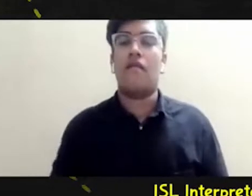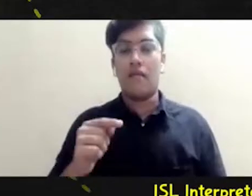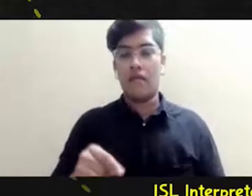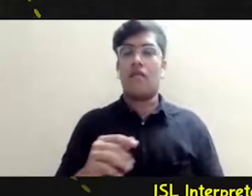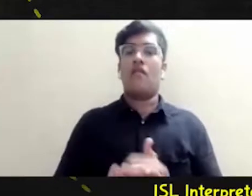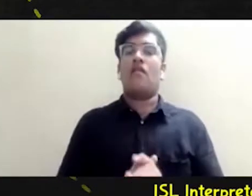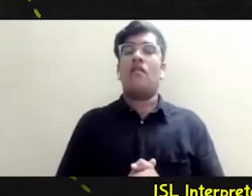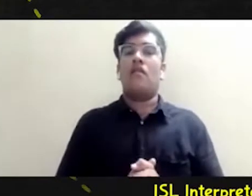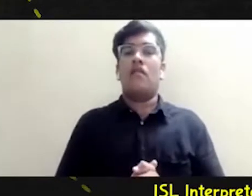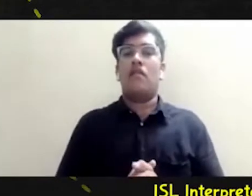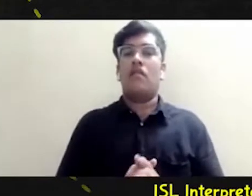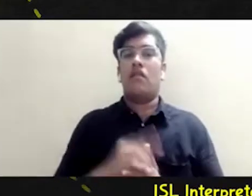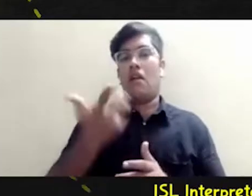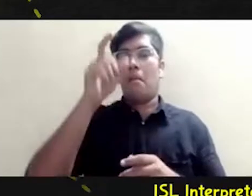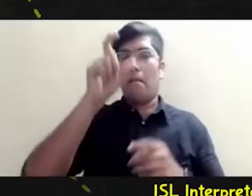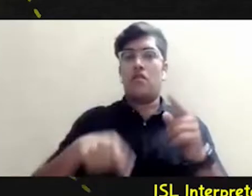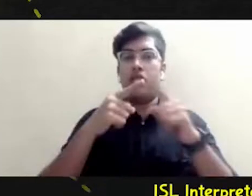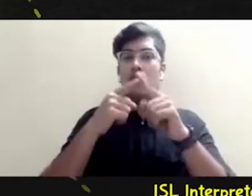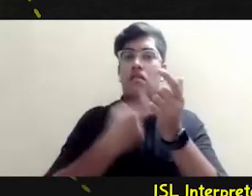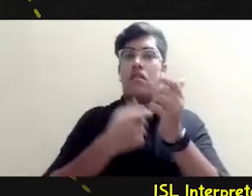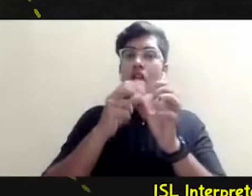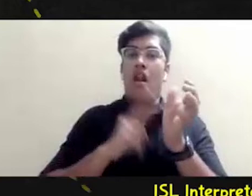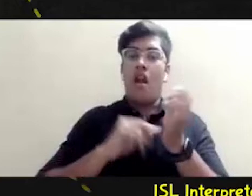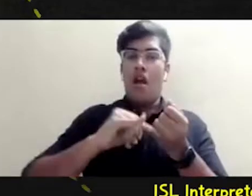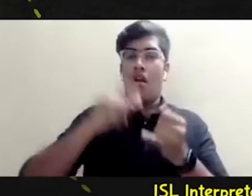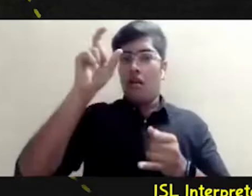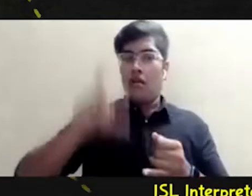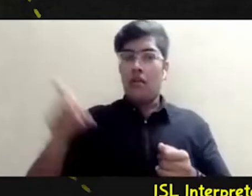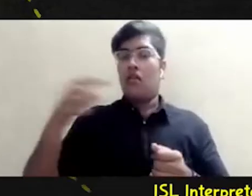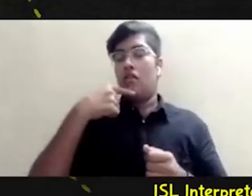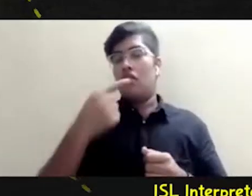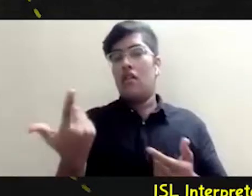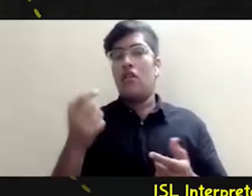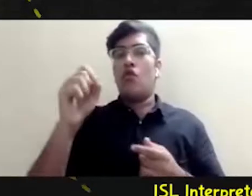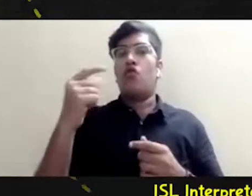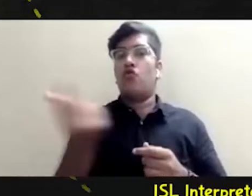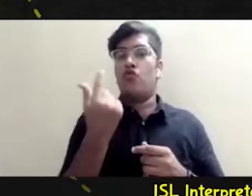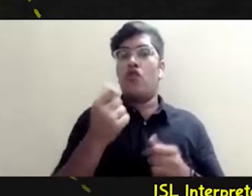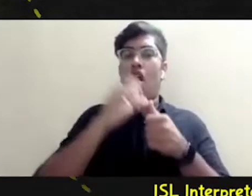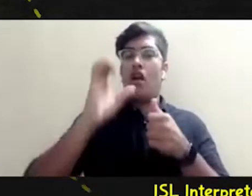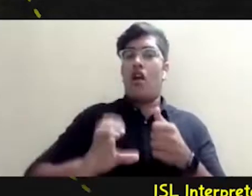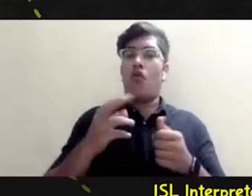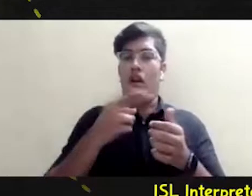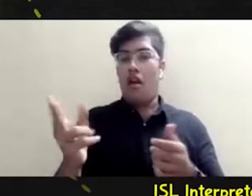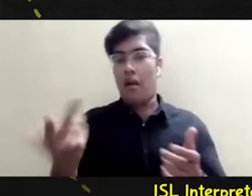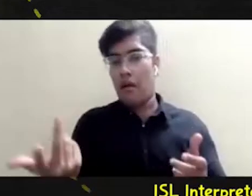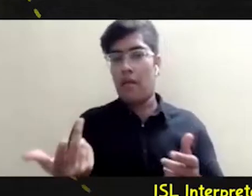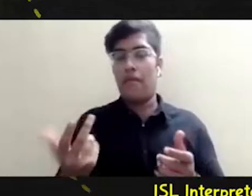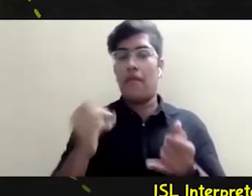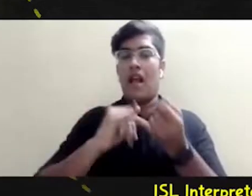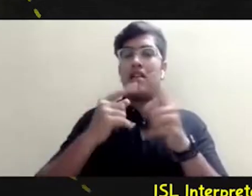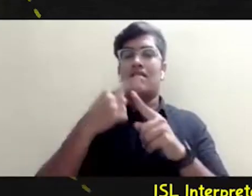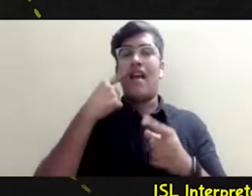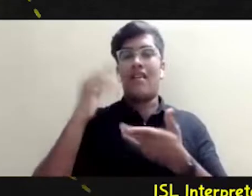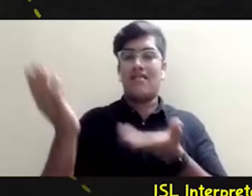suppose it's a trans person, based on the mismatch between your user account name, your bank details, and probably the STI services that you